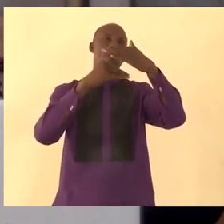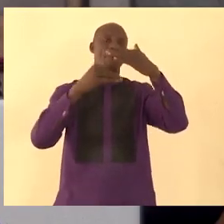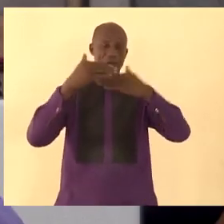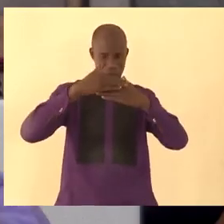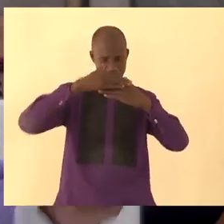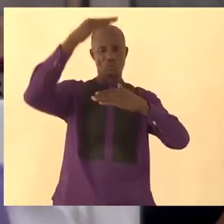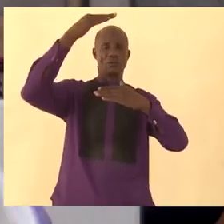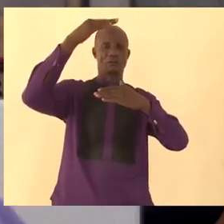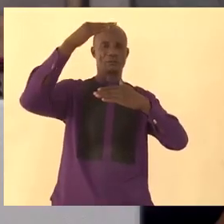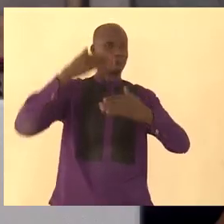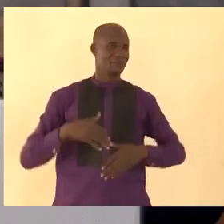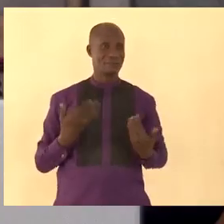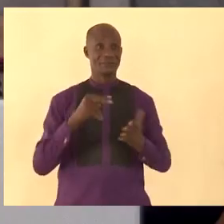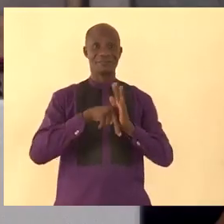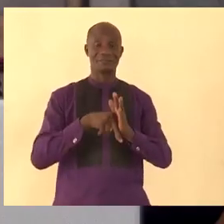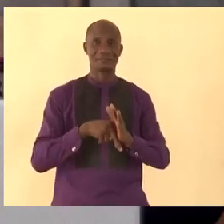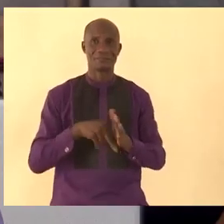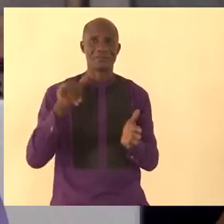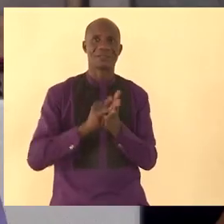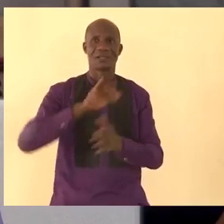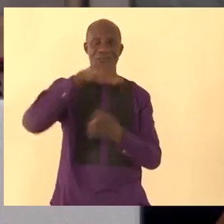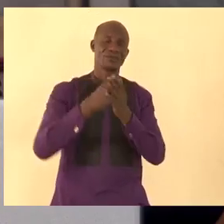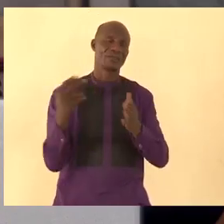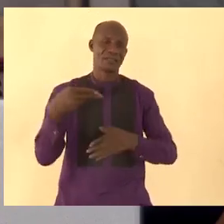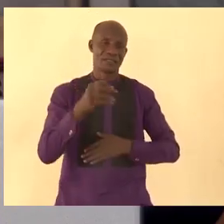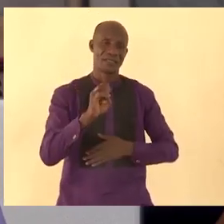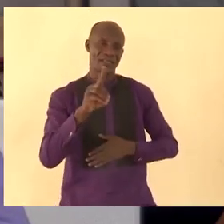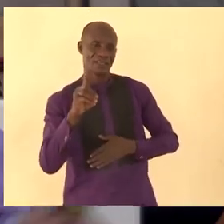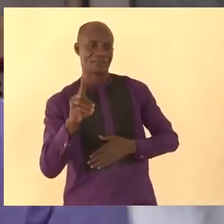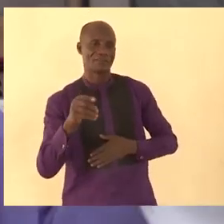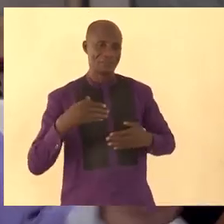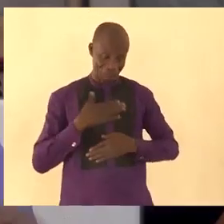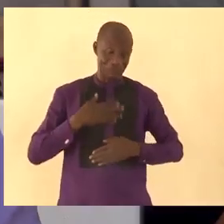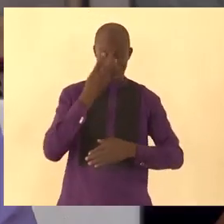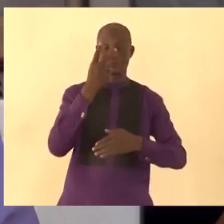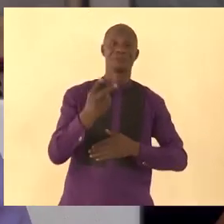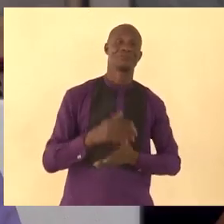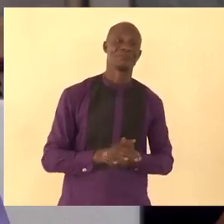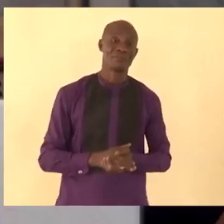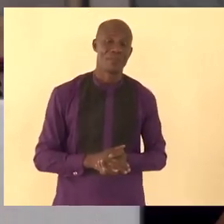stress. That's what it means to be happy. That's called the hedonistic view, the pleasure view.